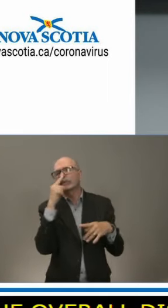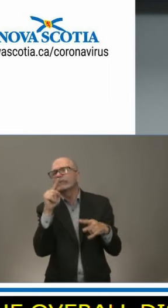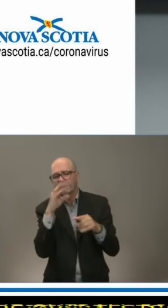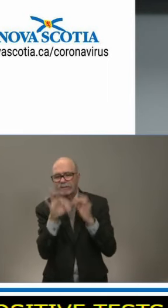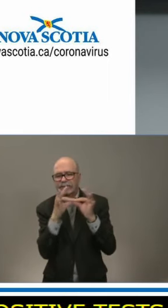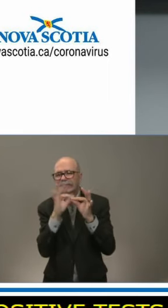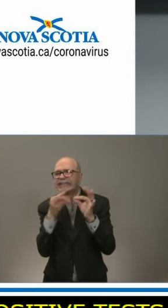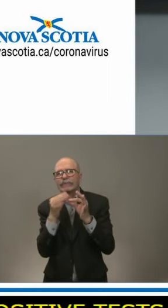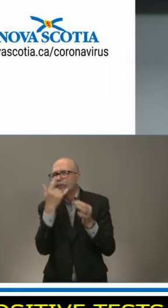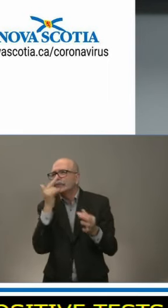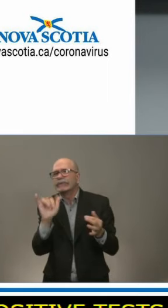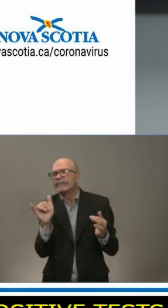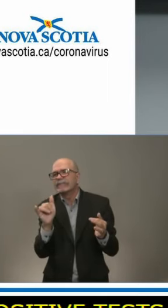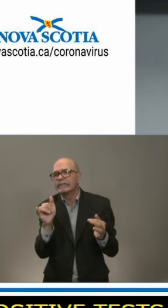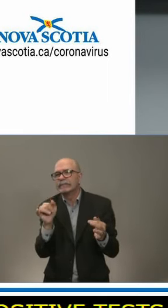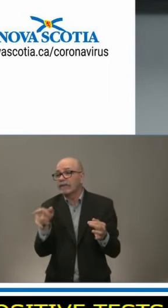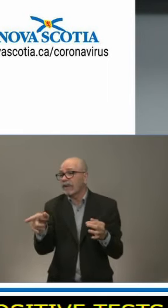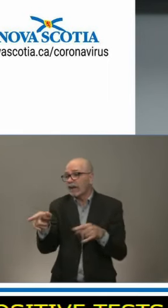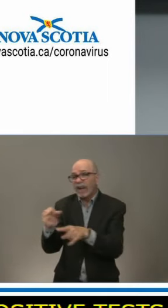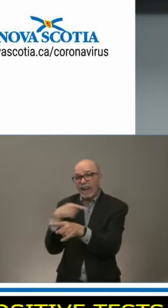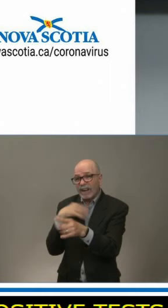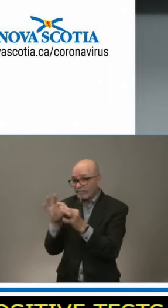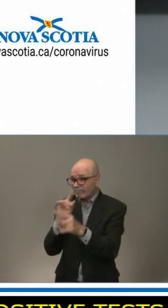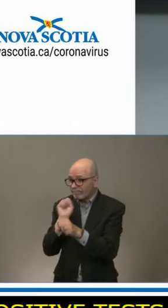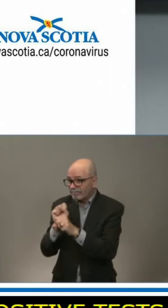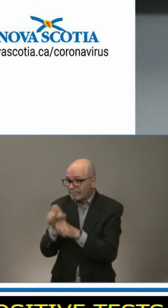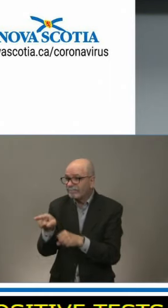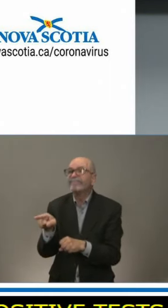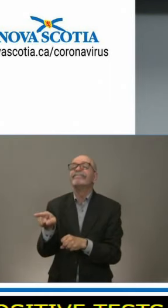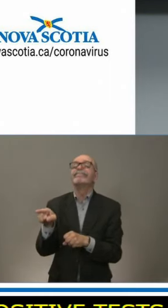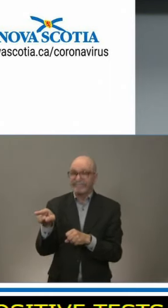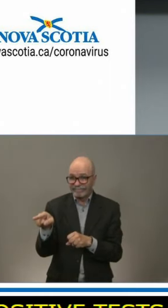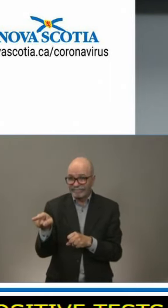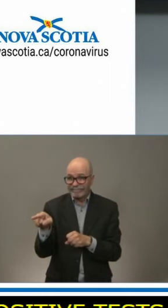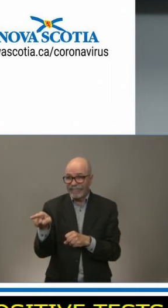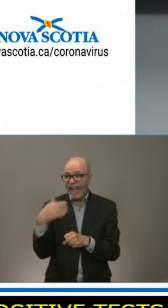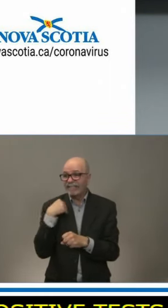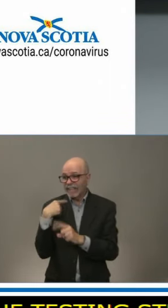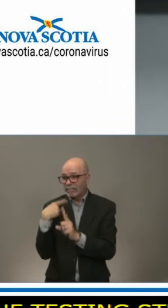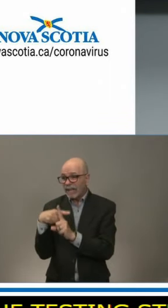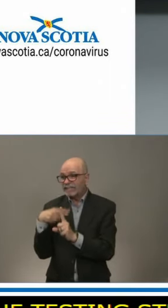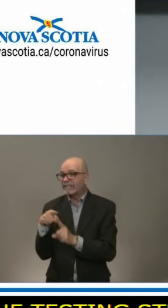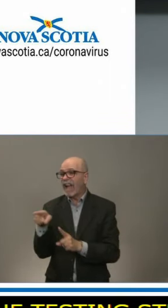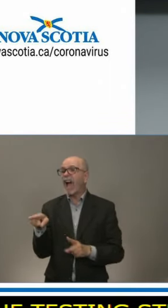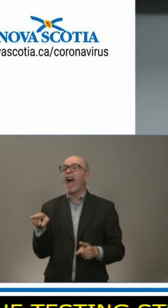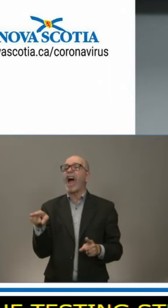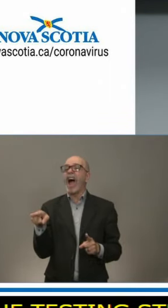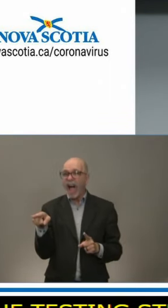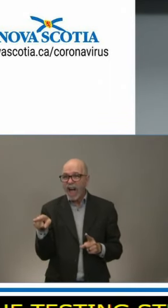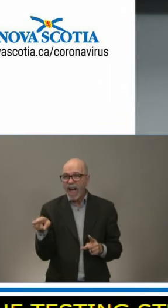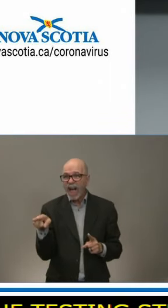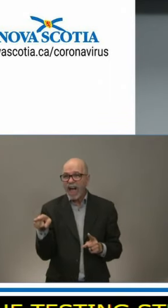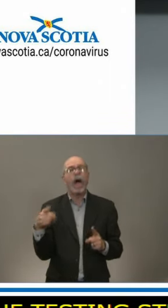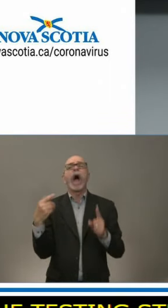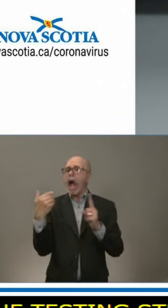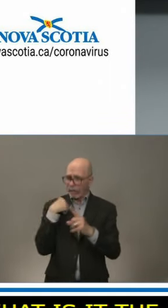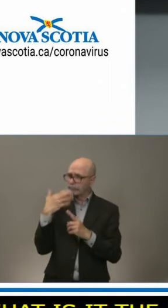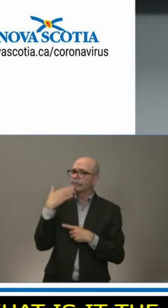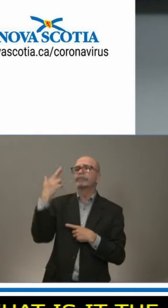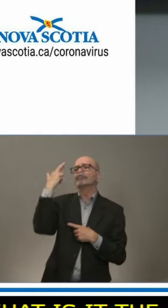is actually going to be tested positive? I think we have a very robust testing capacity. You've heard me talk over the last